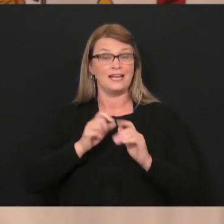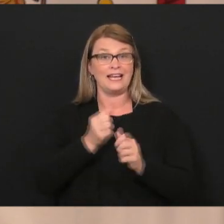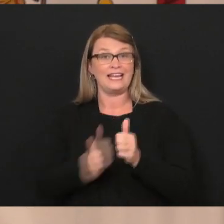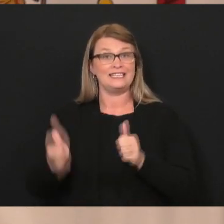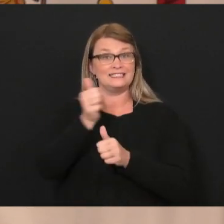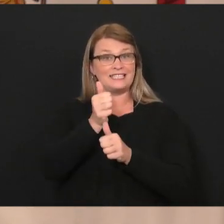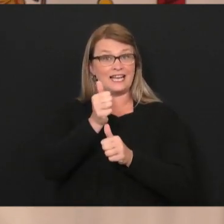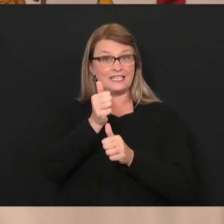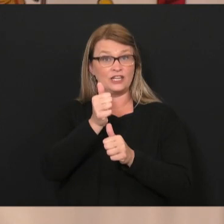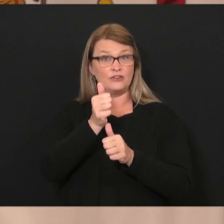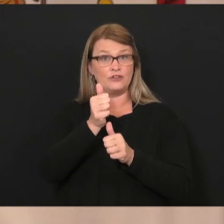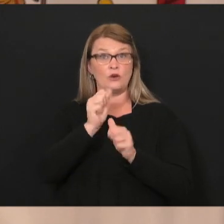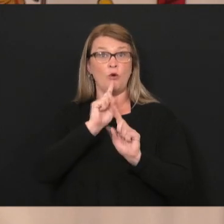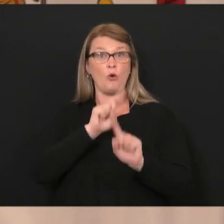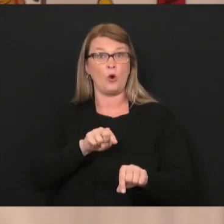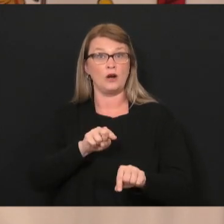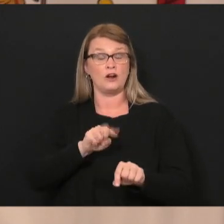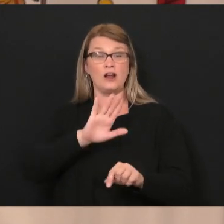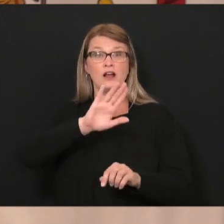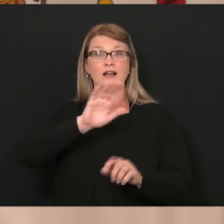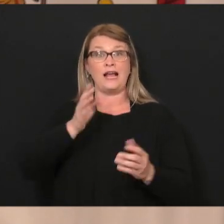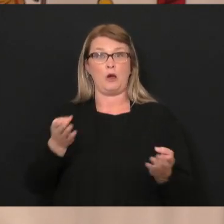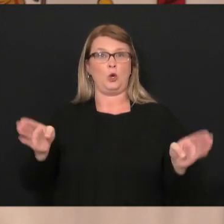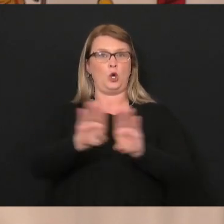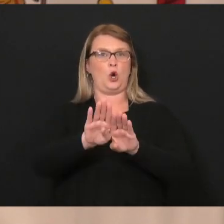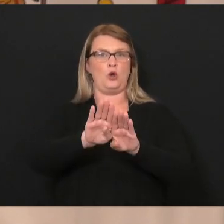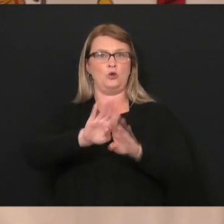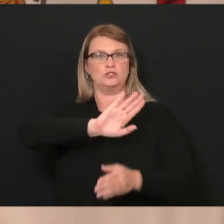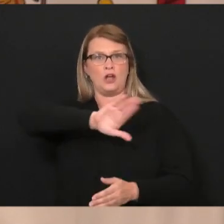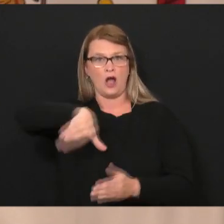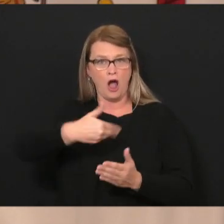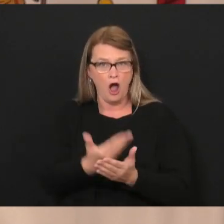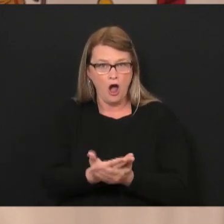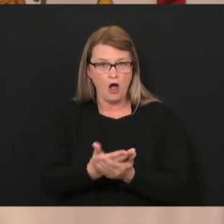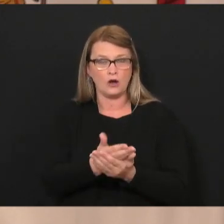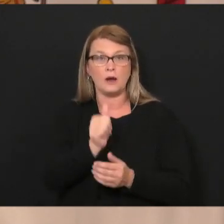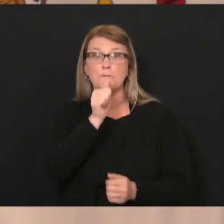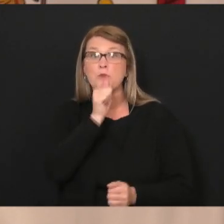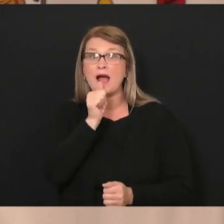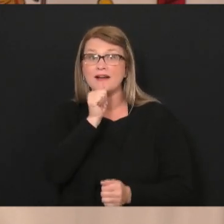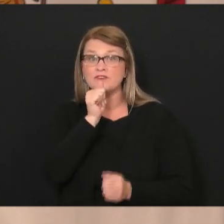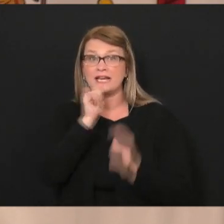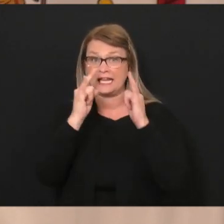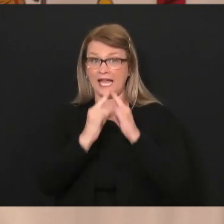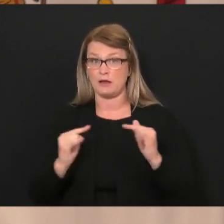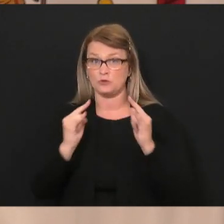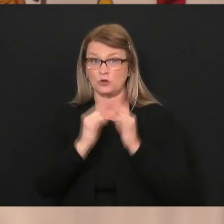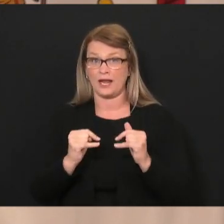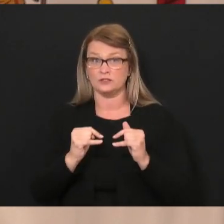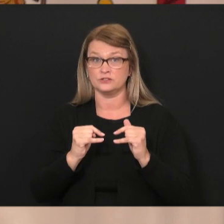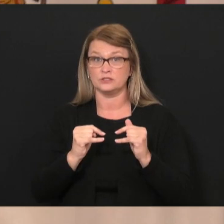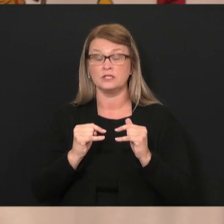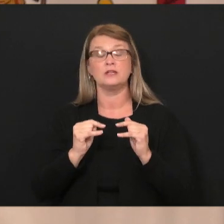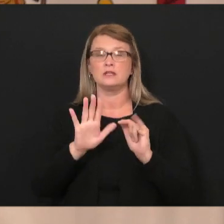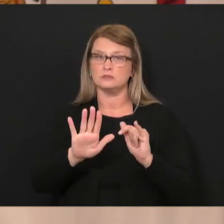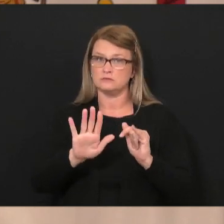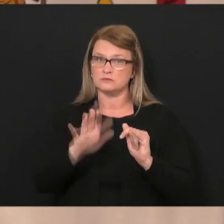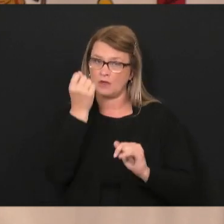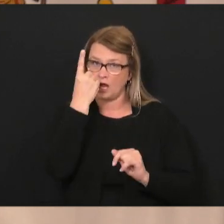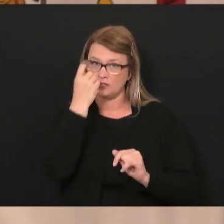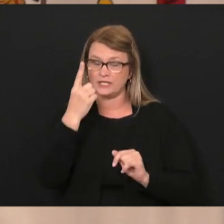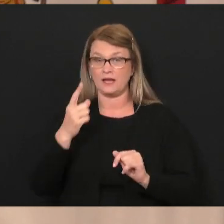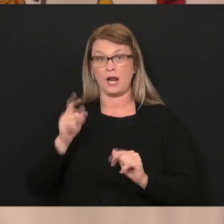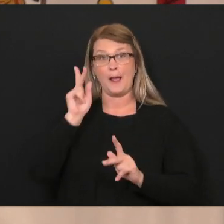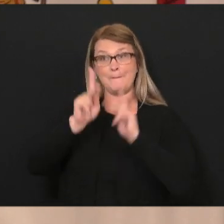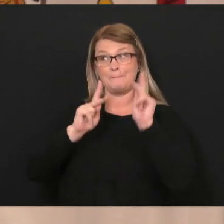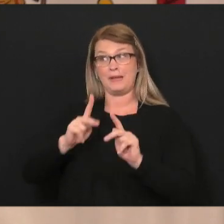private campgrounds to all new arrivals by out-of-state residents. And what I mean by that